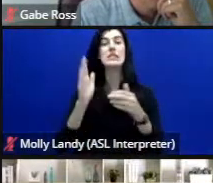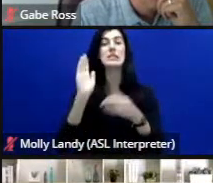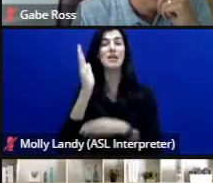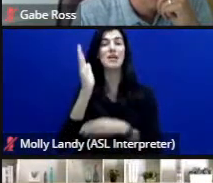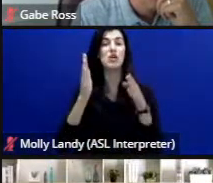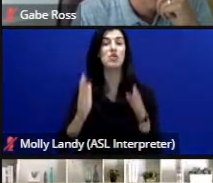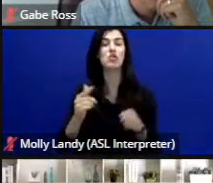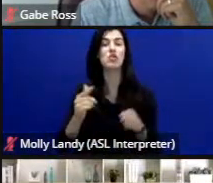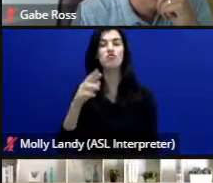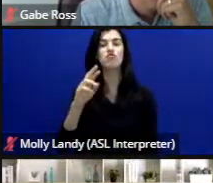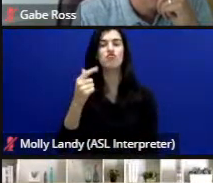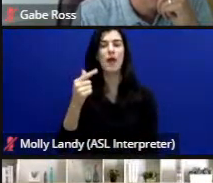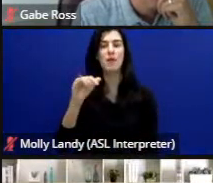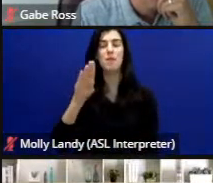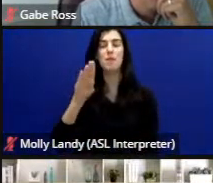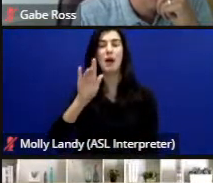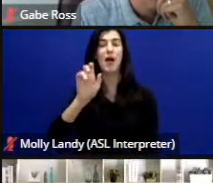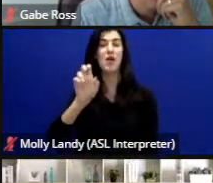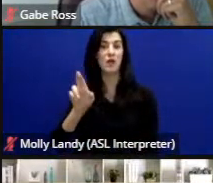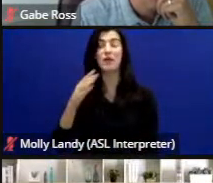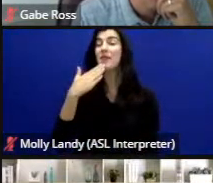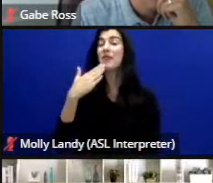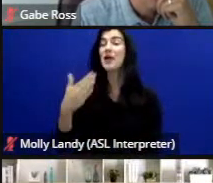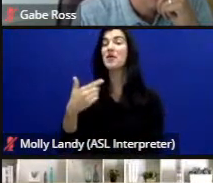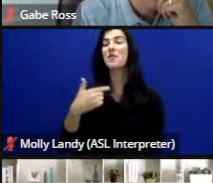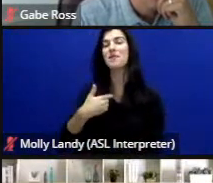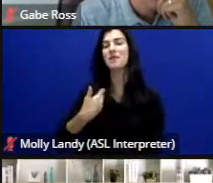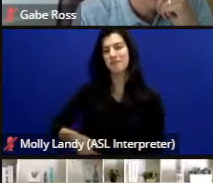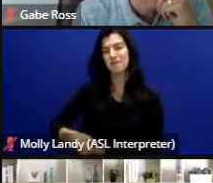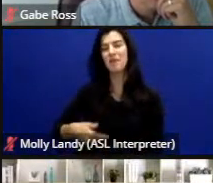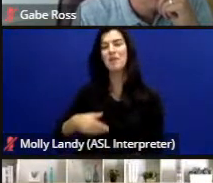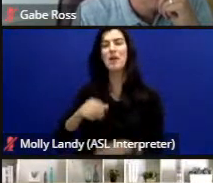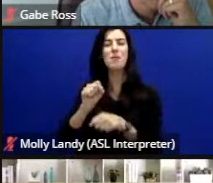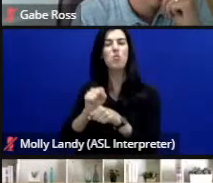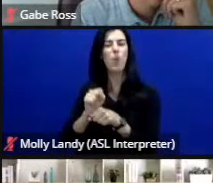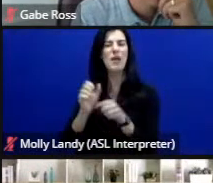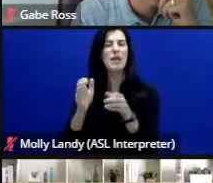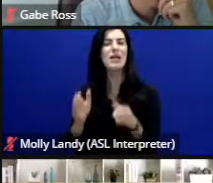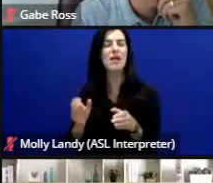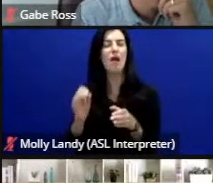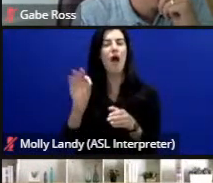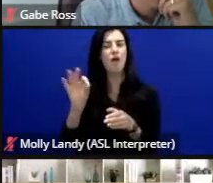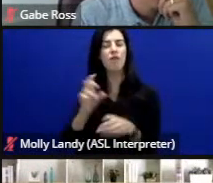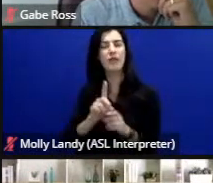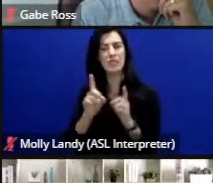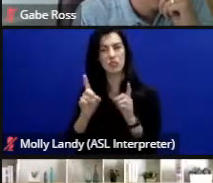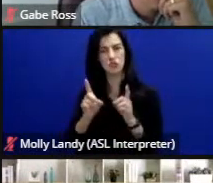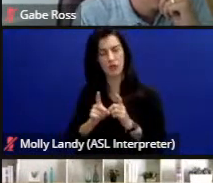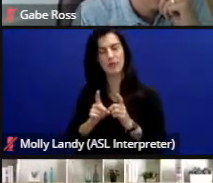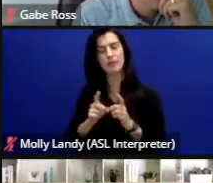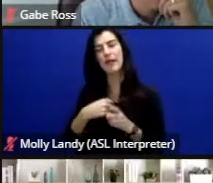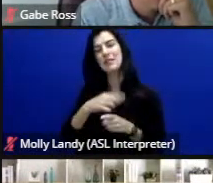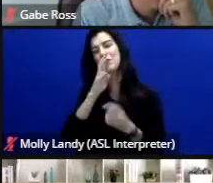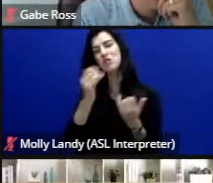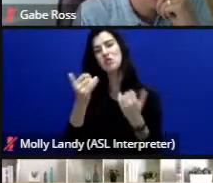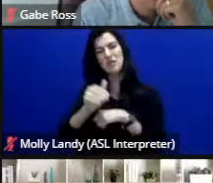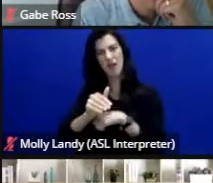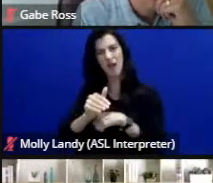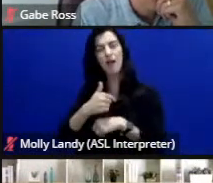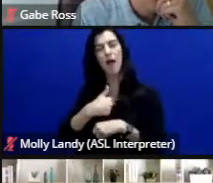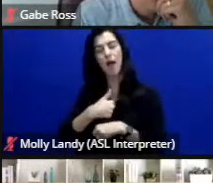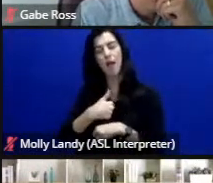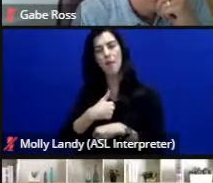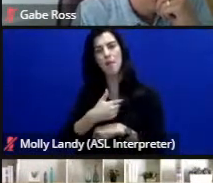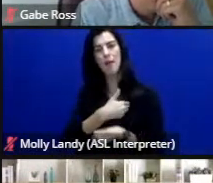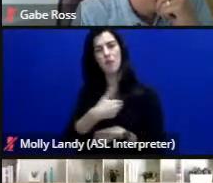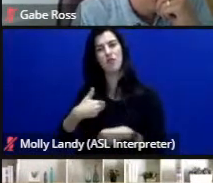Thank you. My name is Gregory Beyer. I am an employee of the district, but I speak tonight as a constituent of the board and a member of the community. I